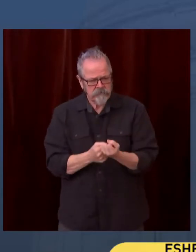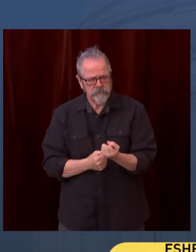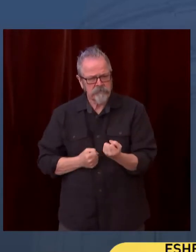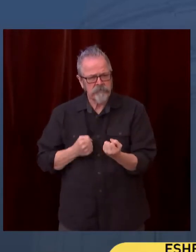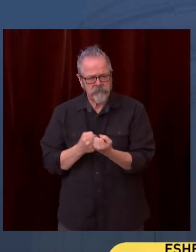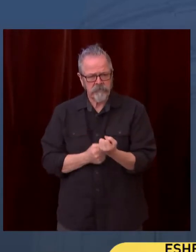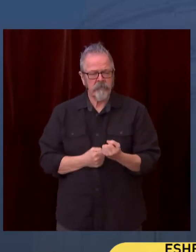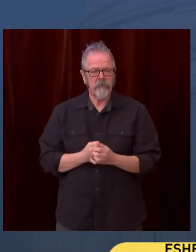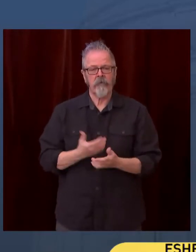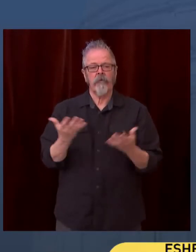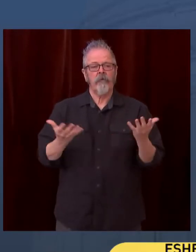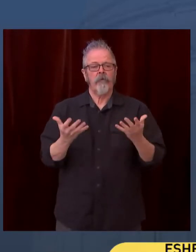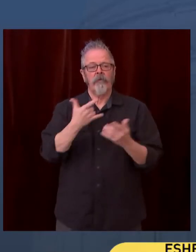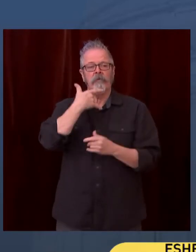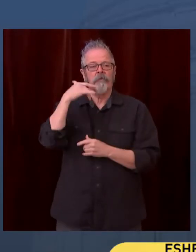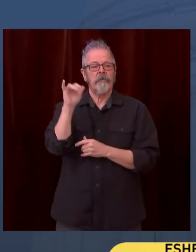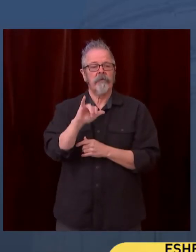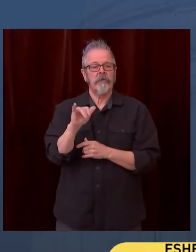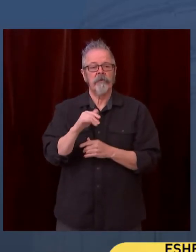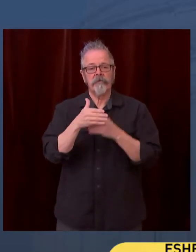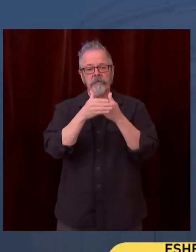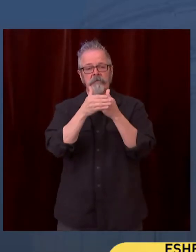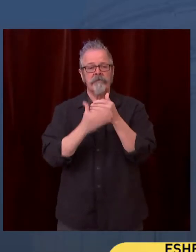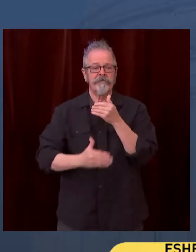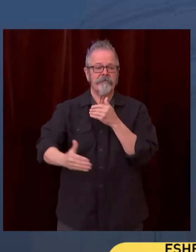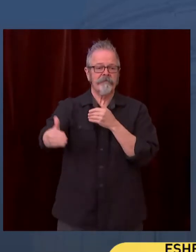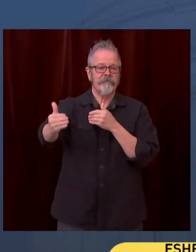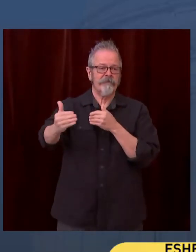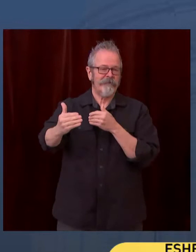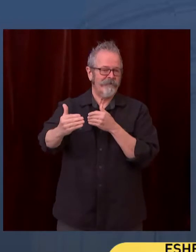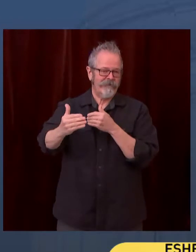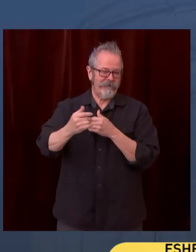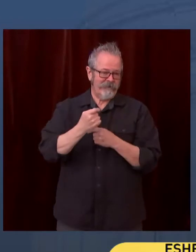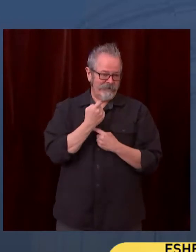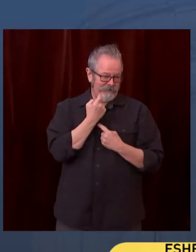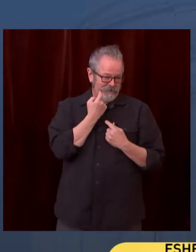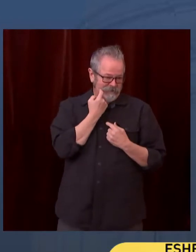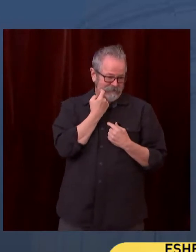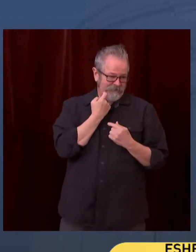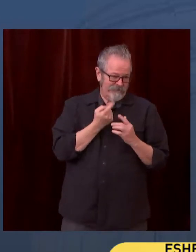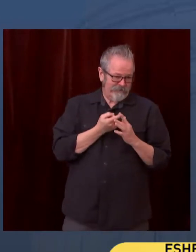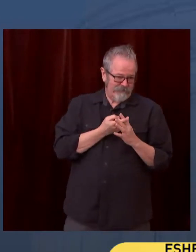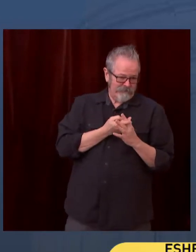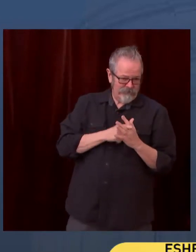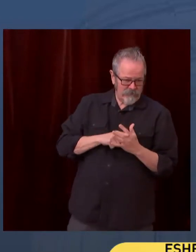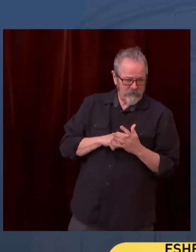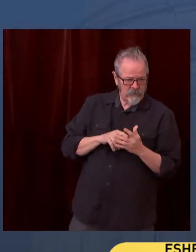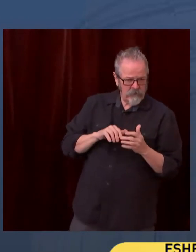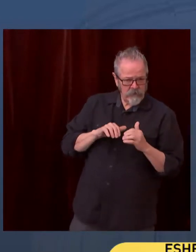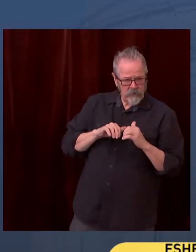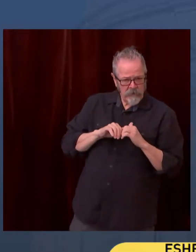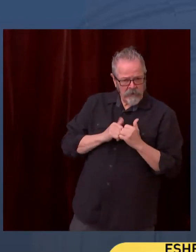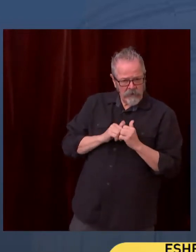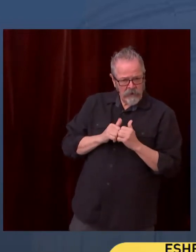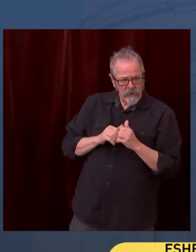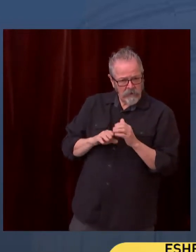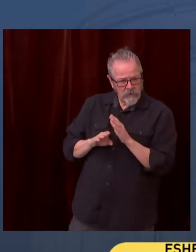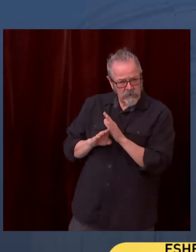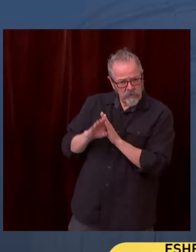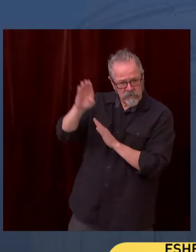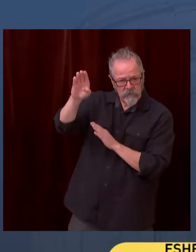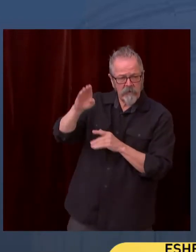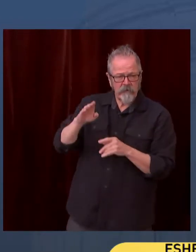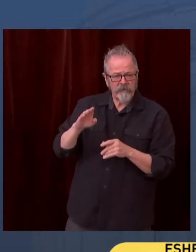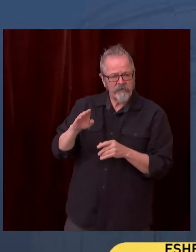come out of this pandemic stronger, in part because of this legislation. This legislation continues much